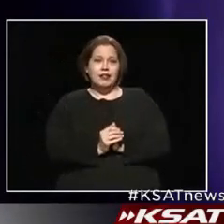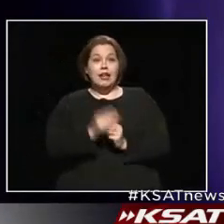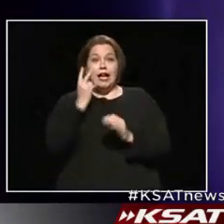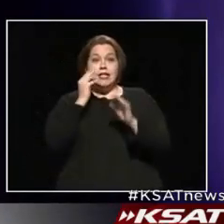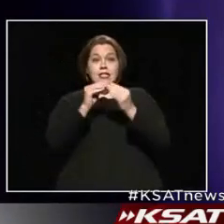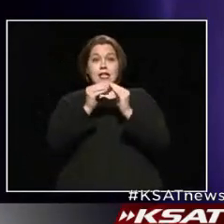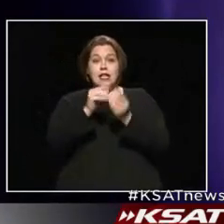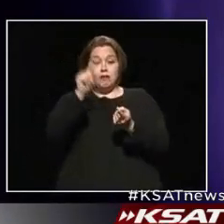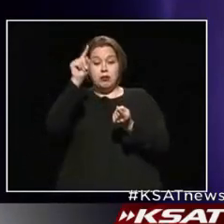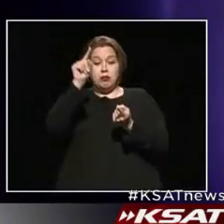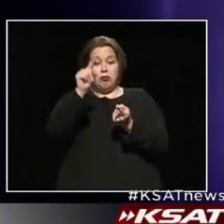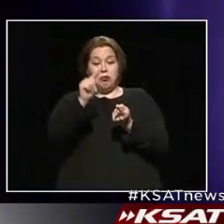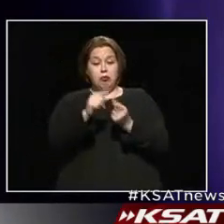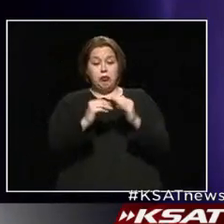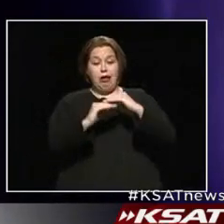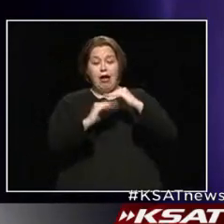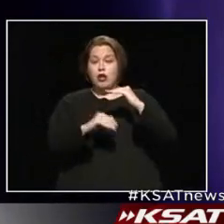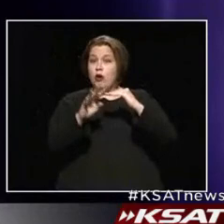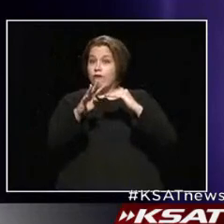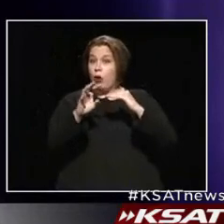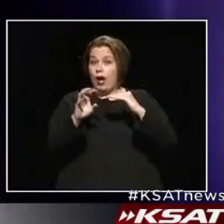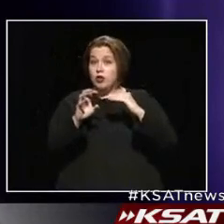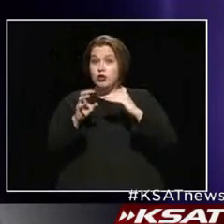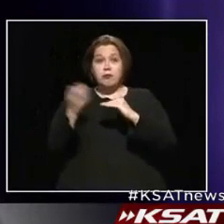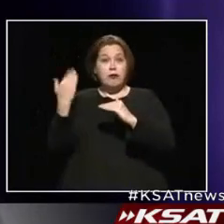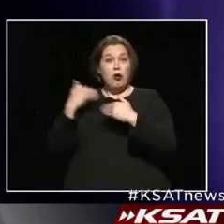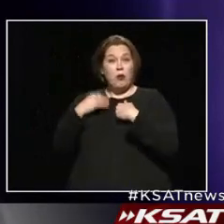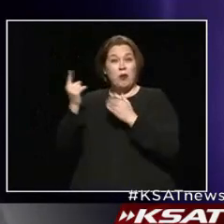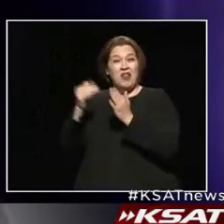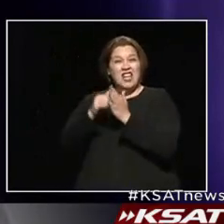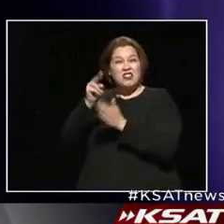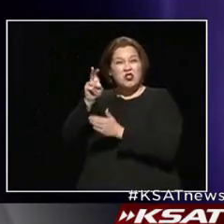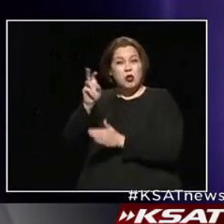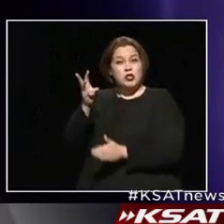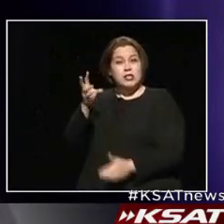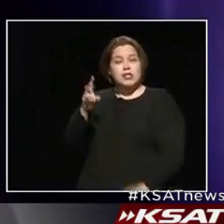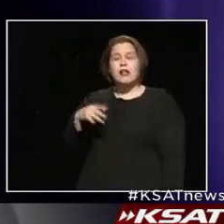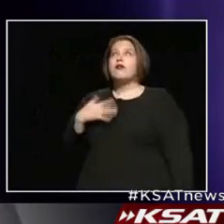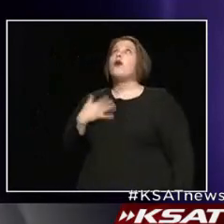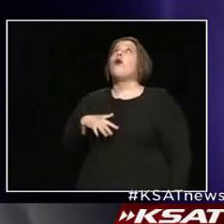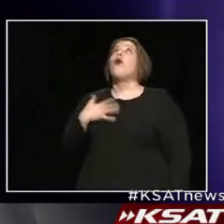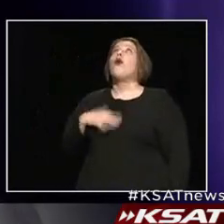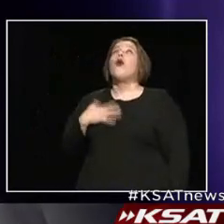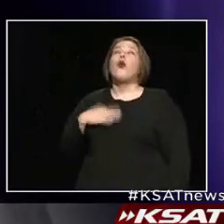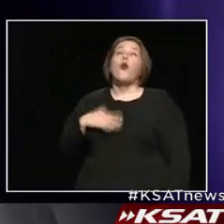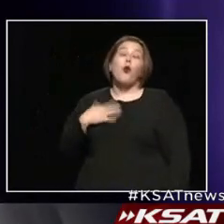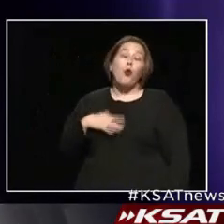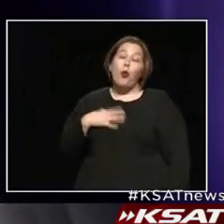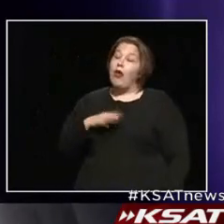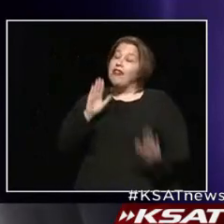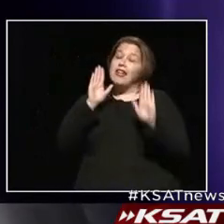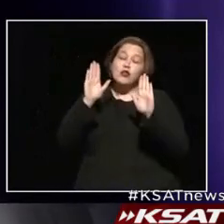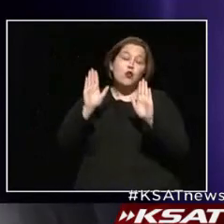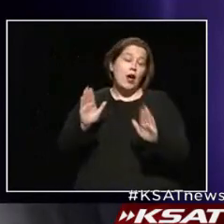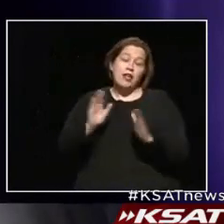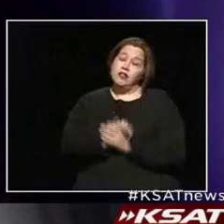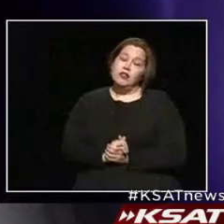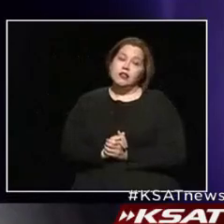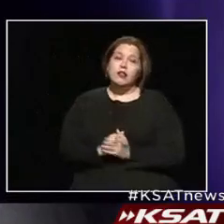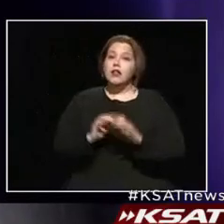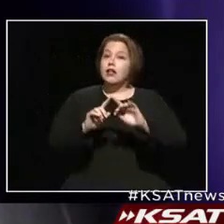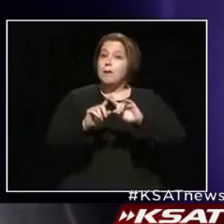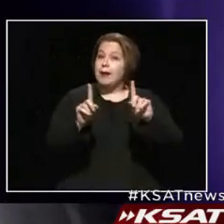numbers go down below 400 when we were as high as 1,267, that's just great, great, great news.